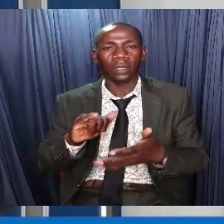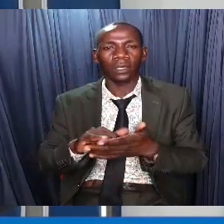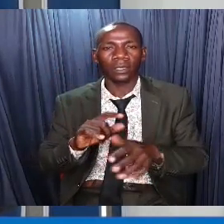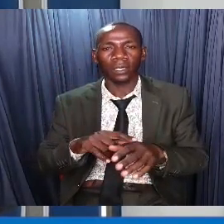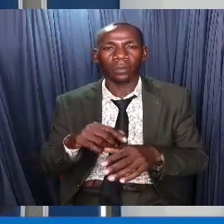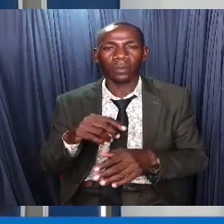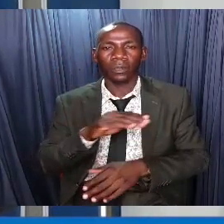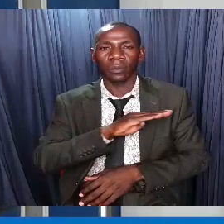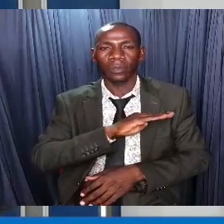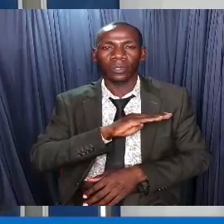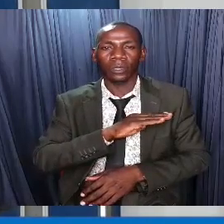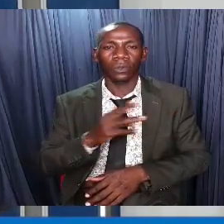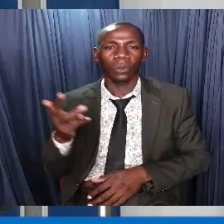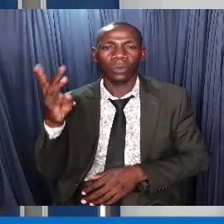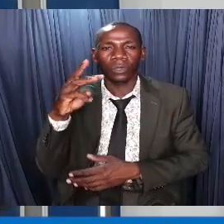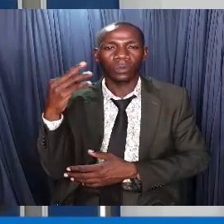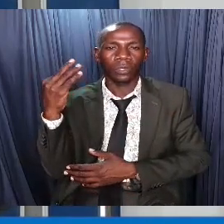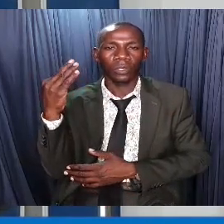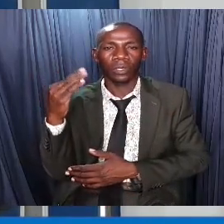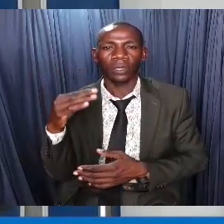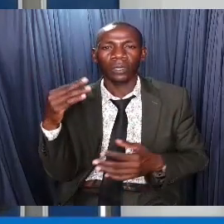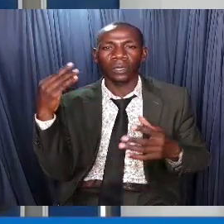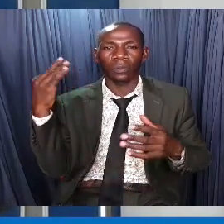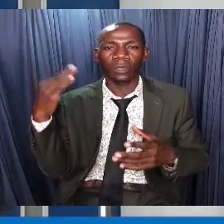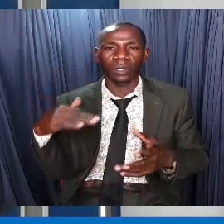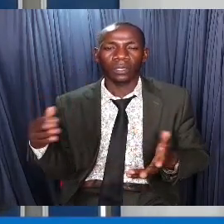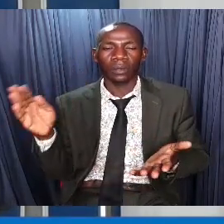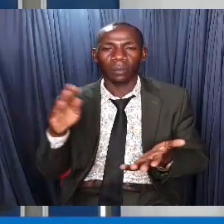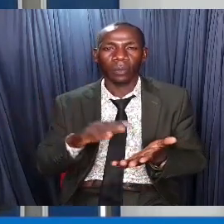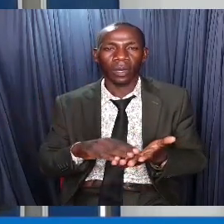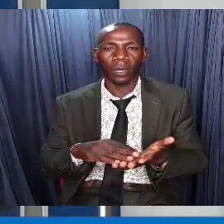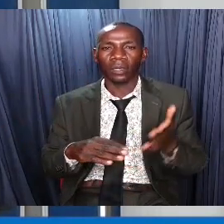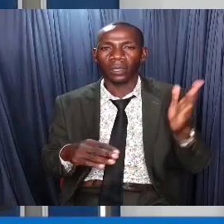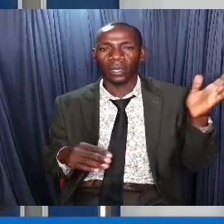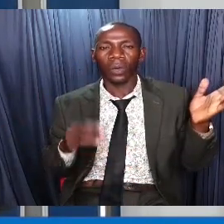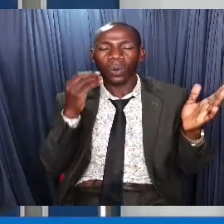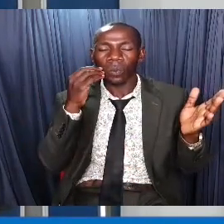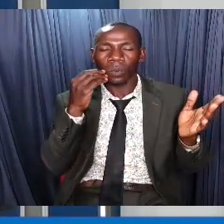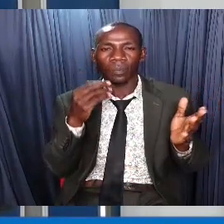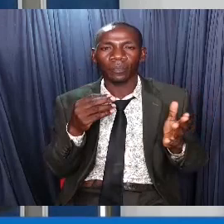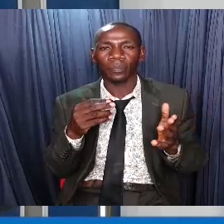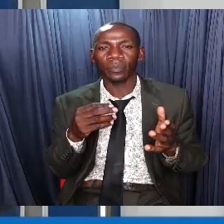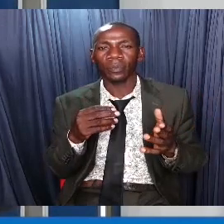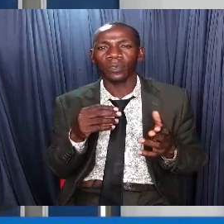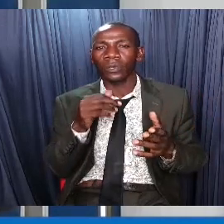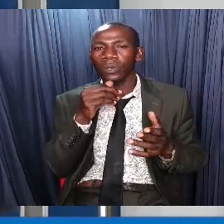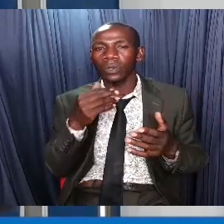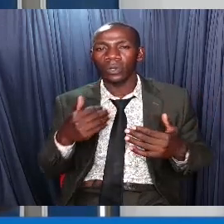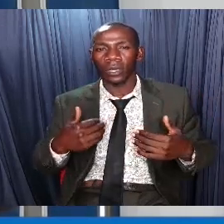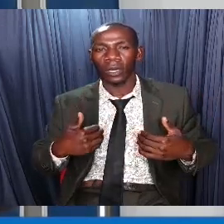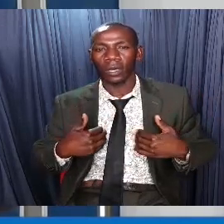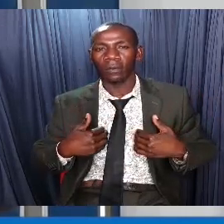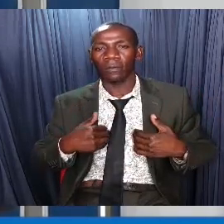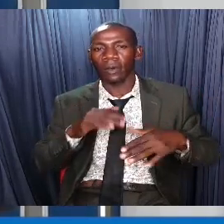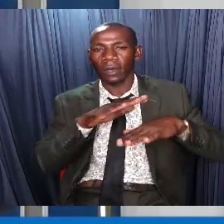Missionary was preaching. Wahubiri wanakuja Mtondia wanahubiri kanisa la Takamakuti. Preachers come to Mtondia, they preach about the public. Kanisa hajakuwa na mabati. We didn't